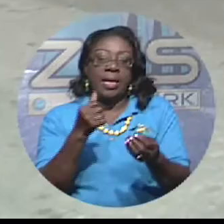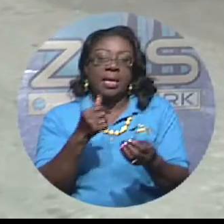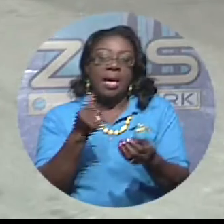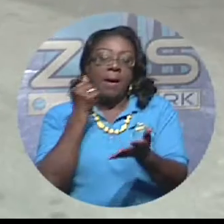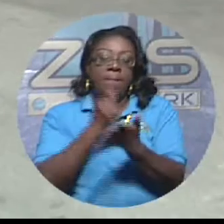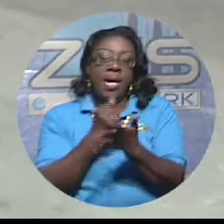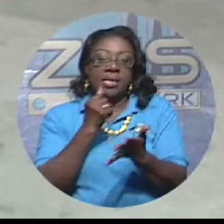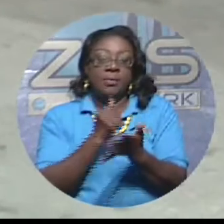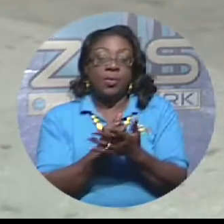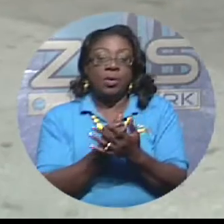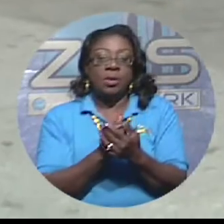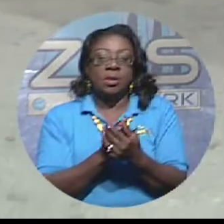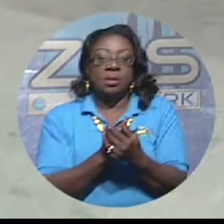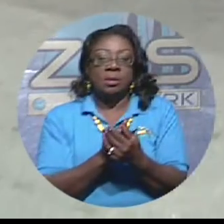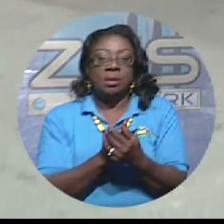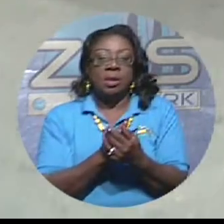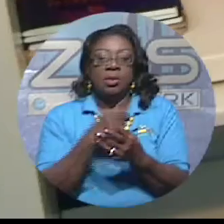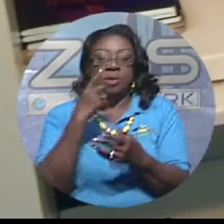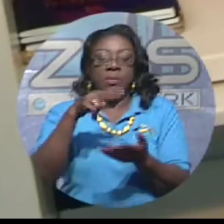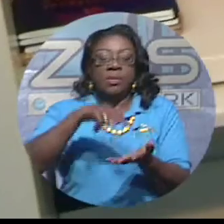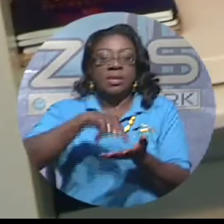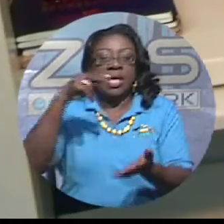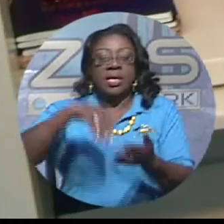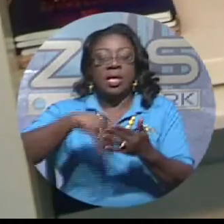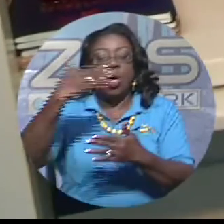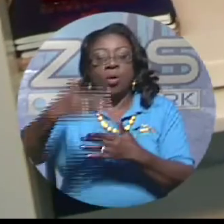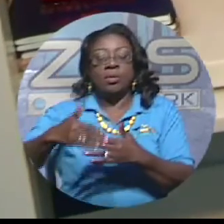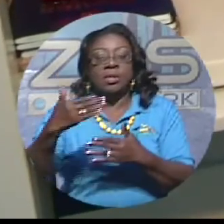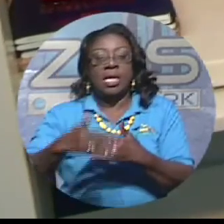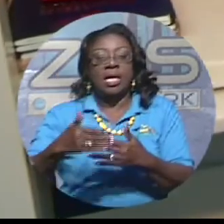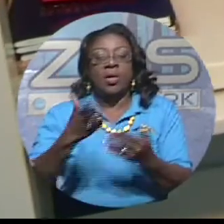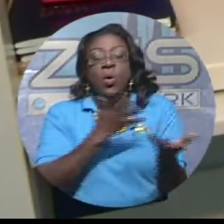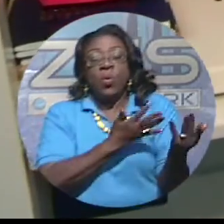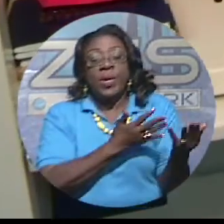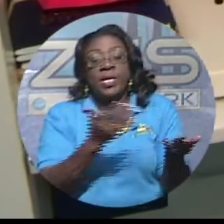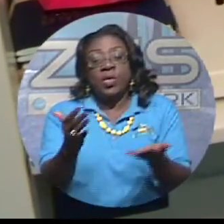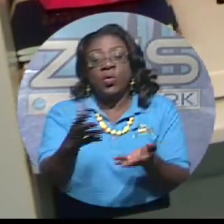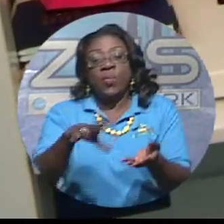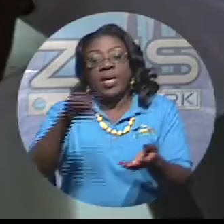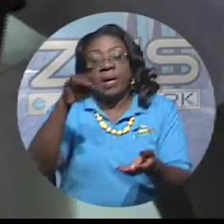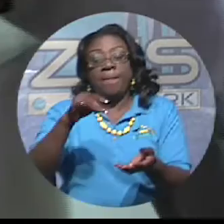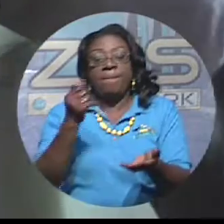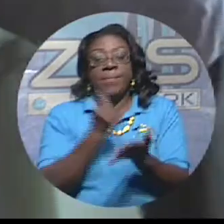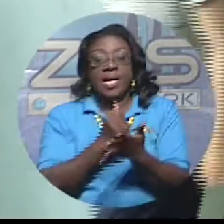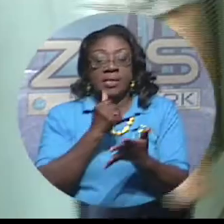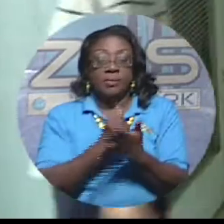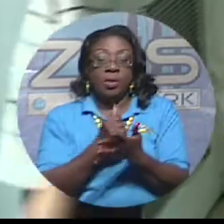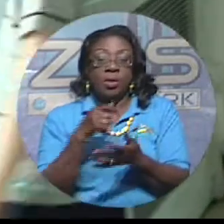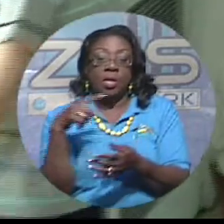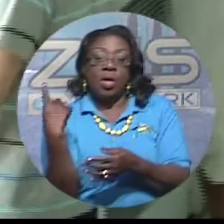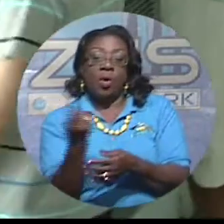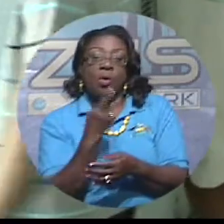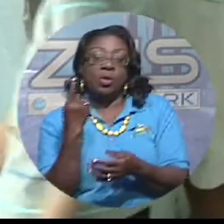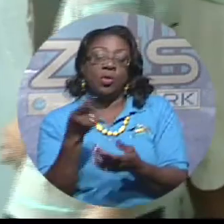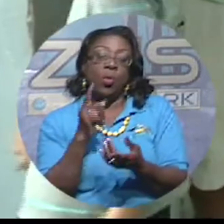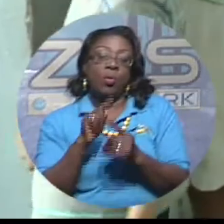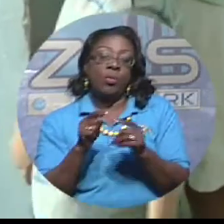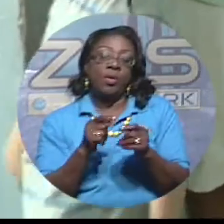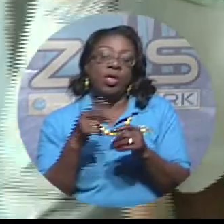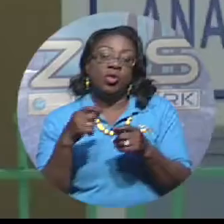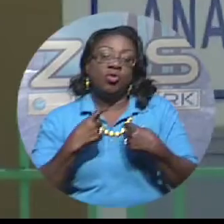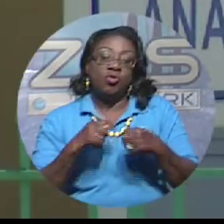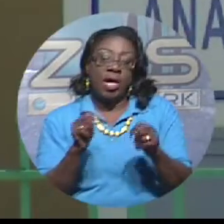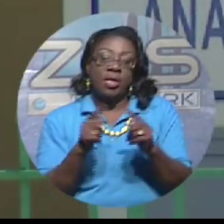existing passport building, you see people standing outside waiting to collect the passports. And so what we're trying to do is to eliminate